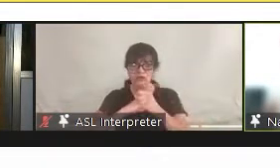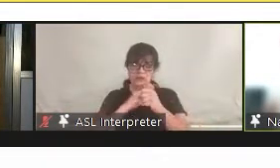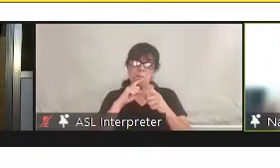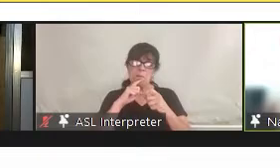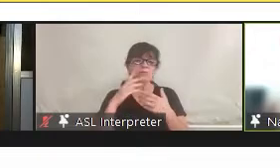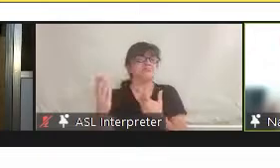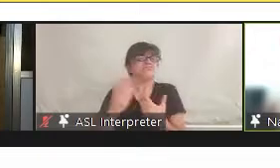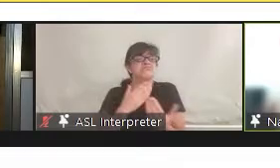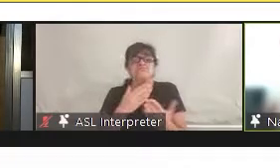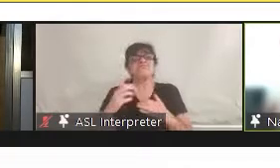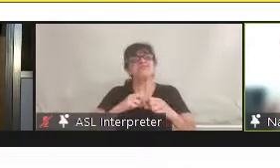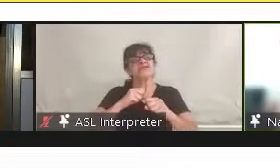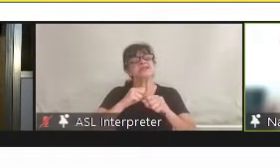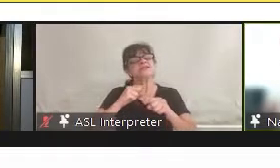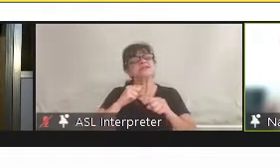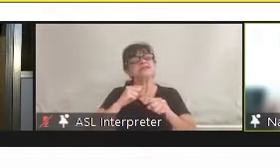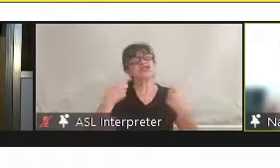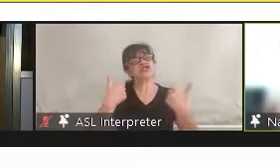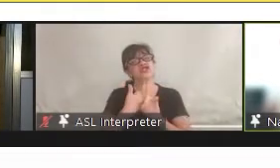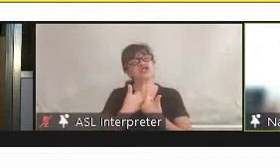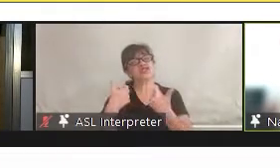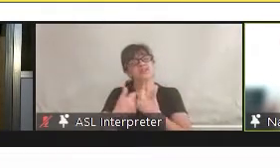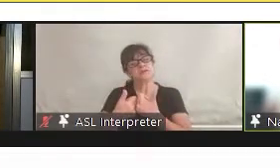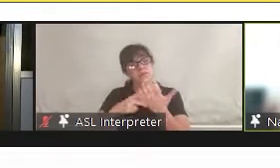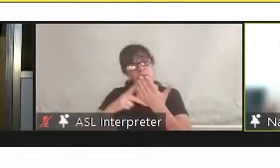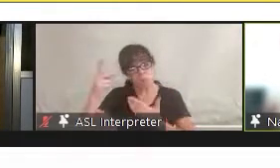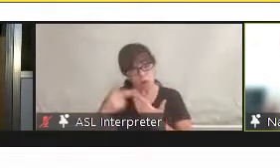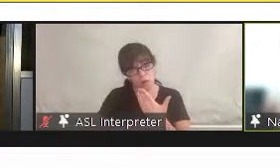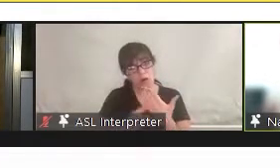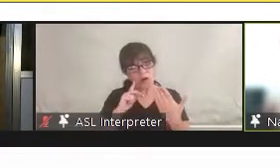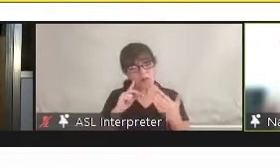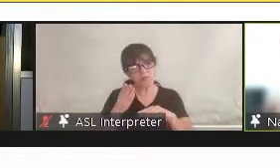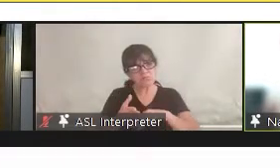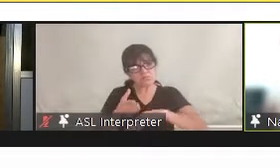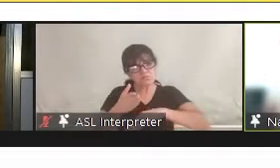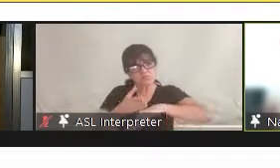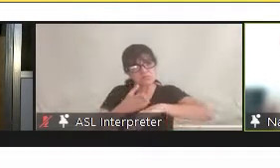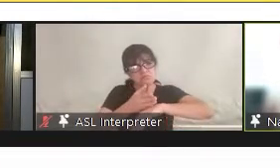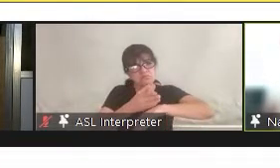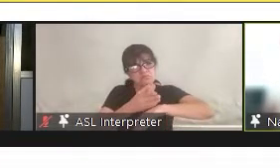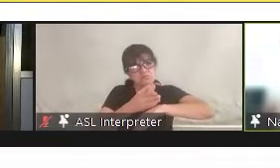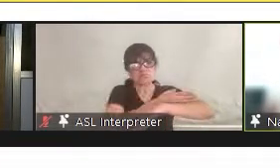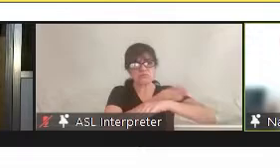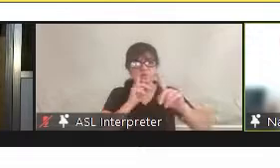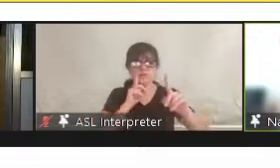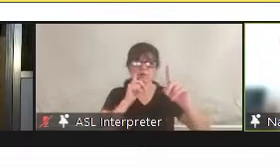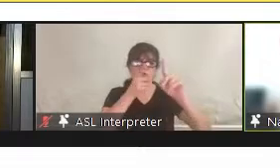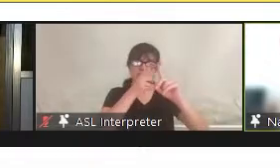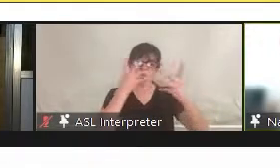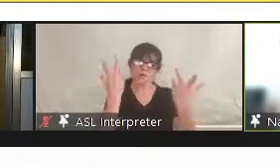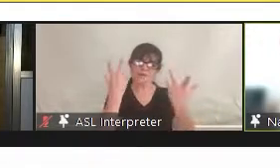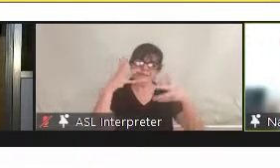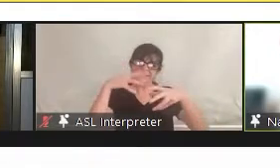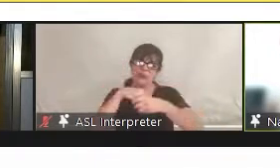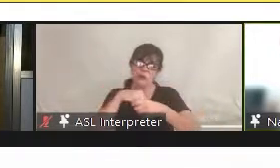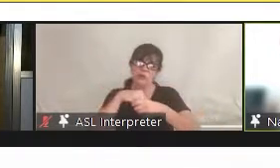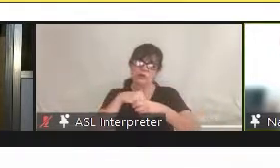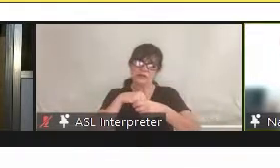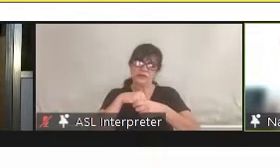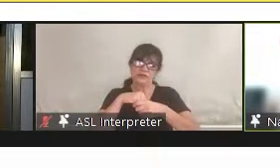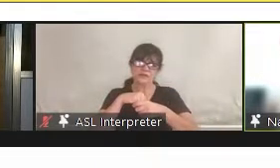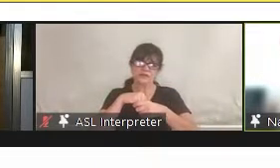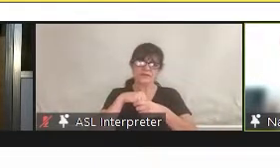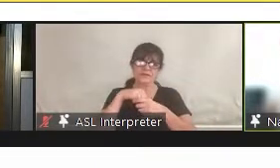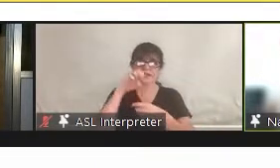challenges, the program really applied an incremental approach towards inclusive EWS, or